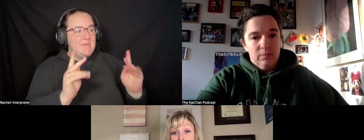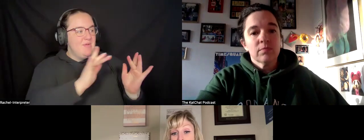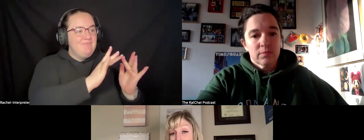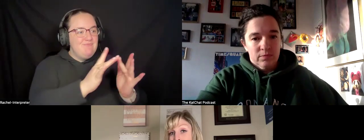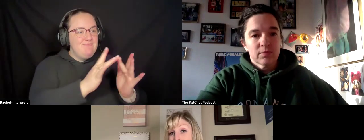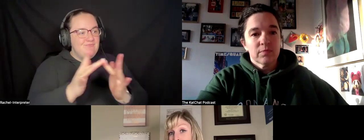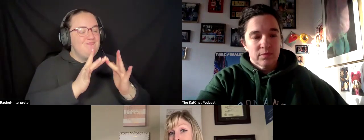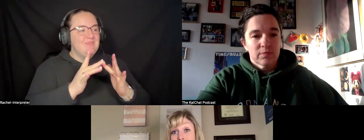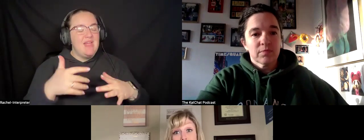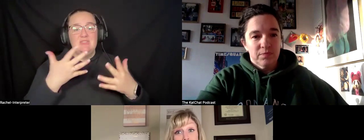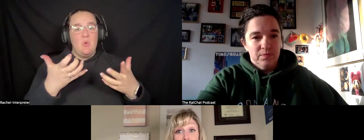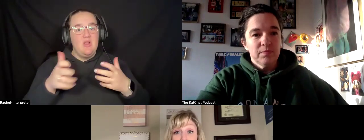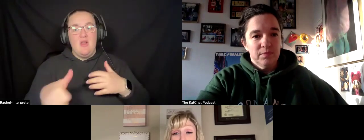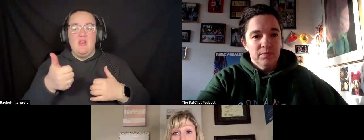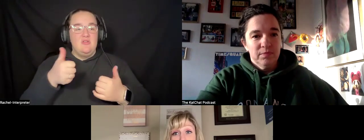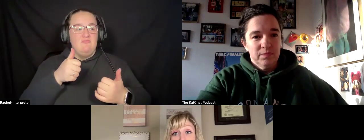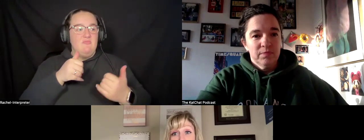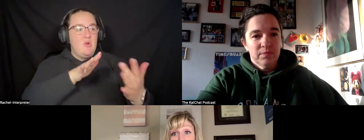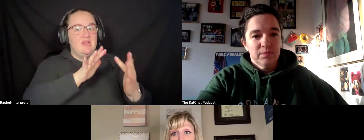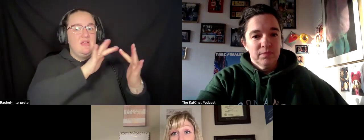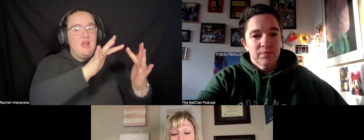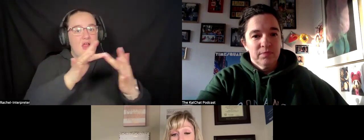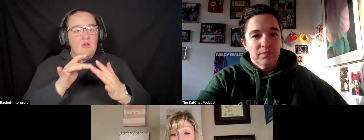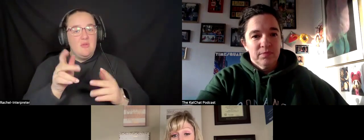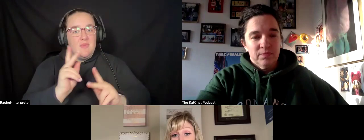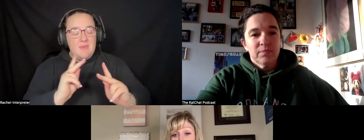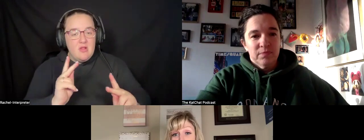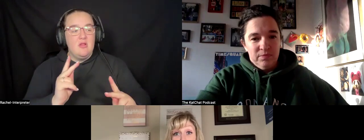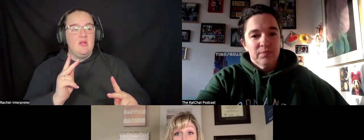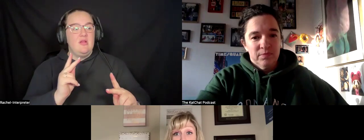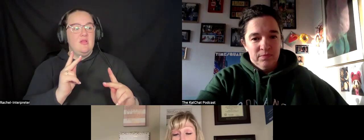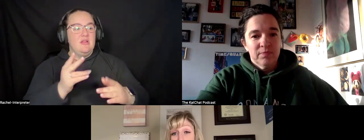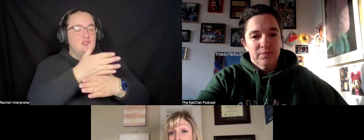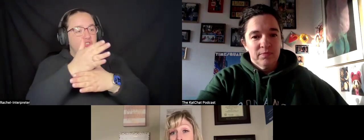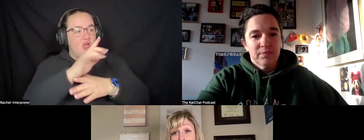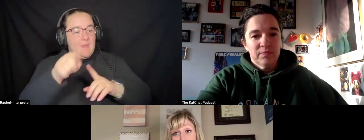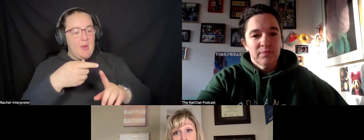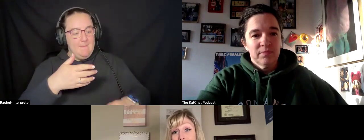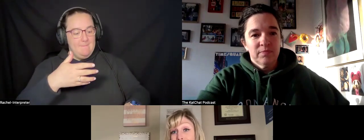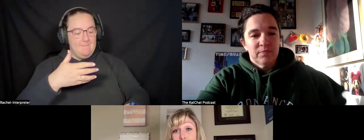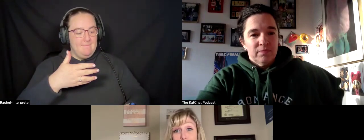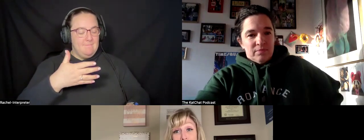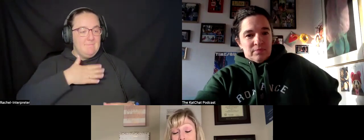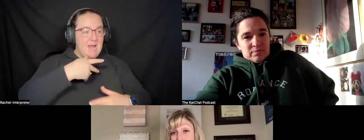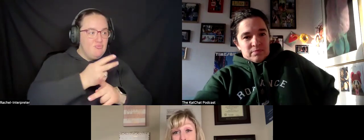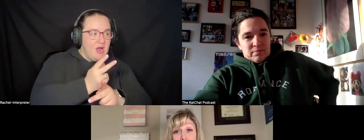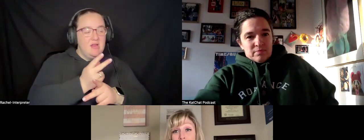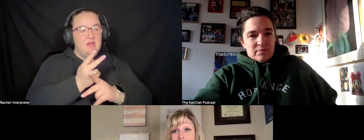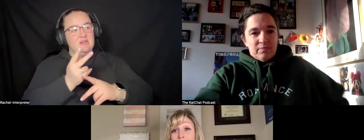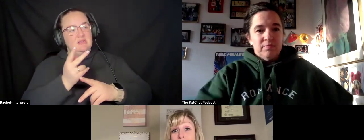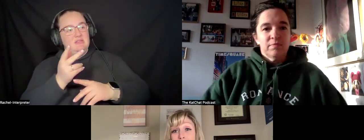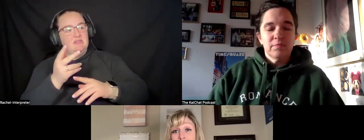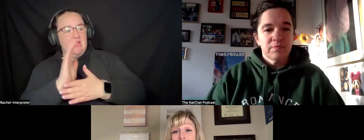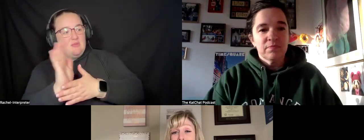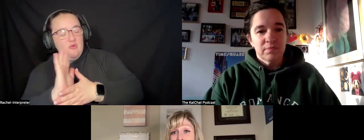wanted another way to stay in contact with everybody, to share about the products and brand and movies and people that